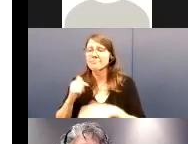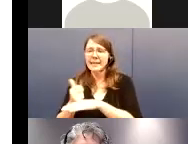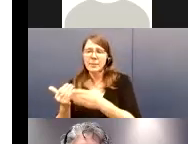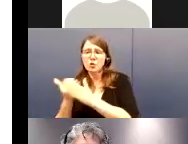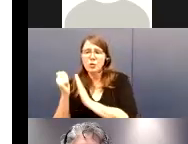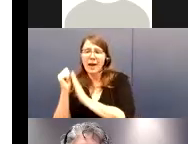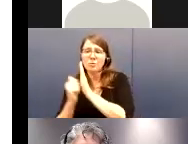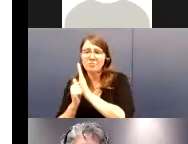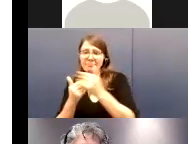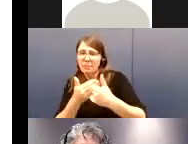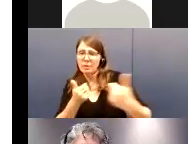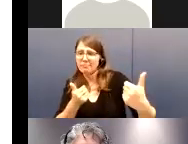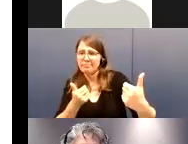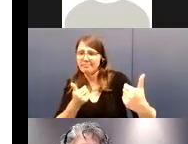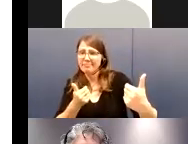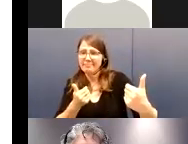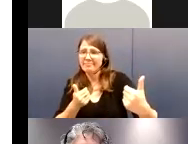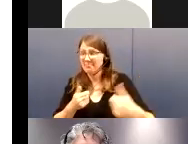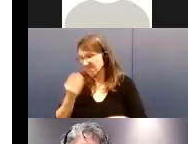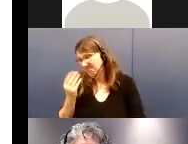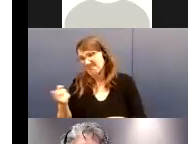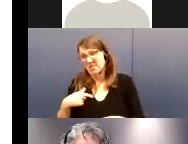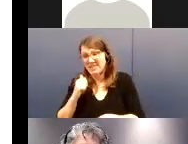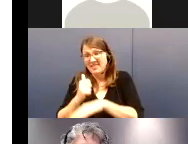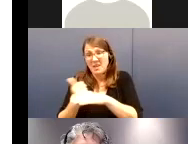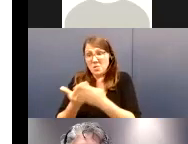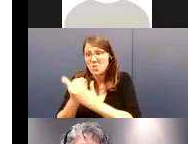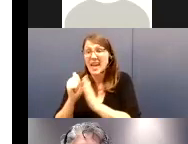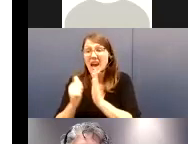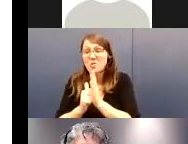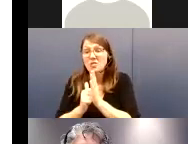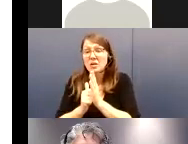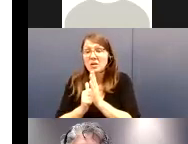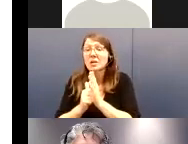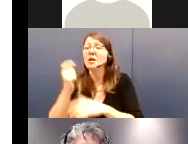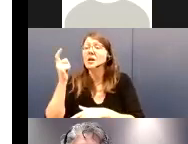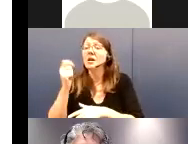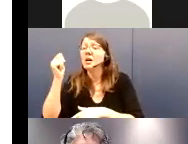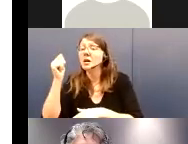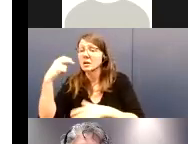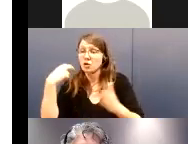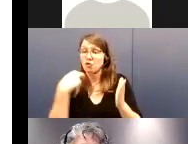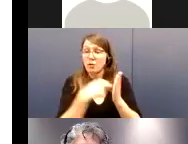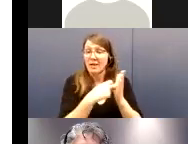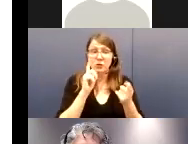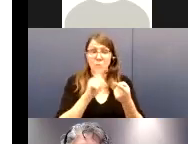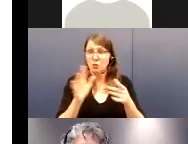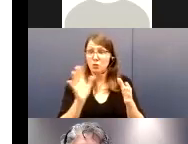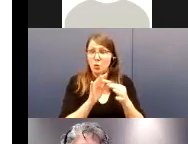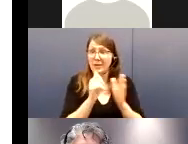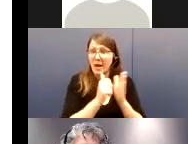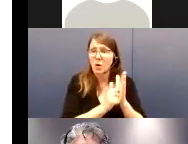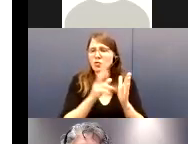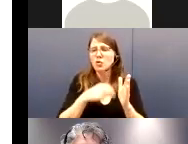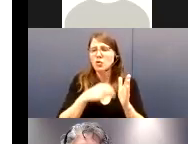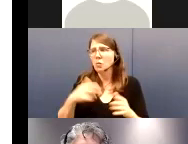is providing information. You can start another account and have your money put in there. Have your OAS and your CPP go in there, put